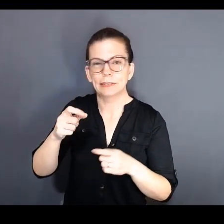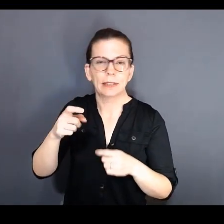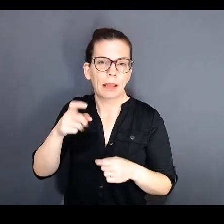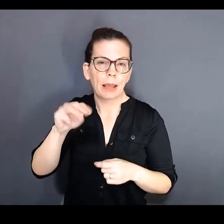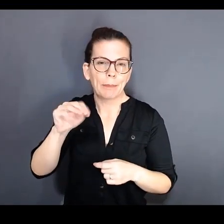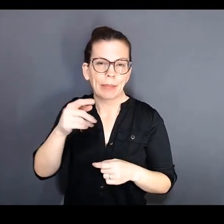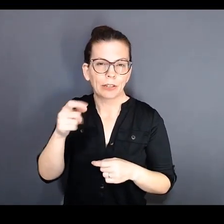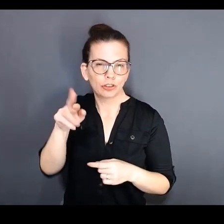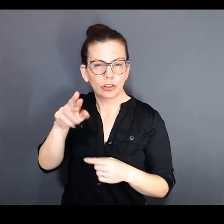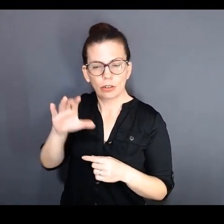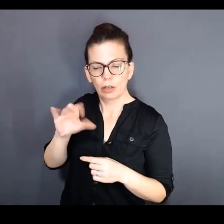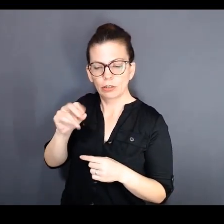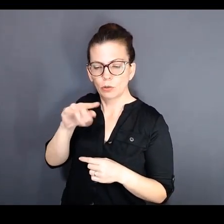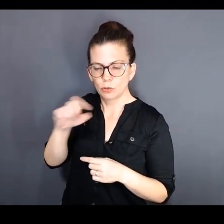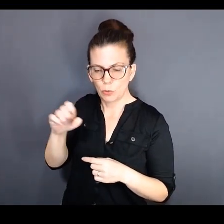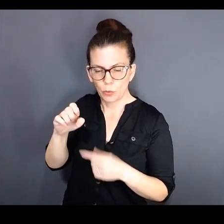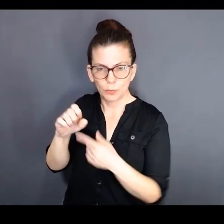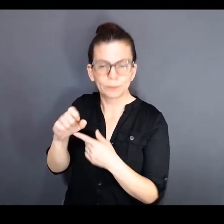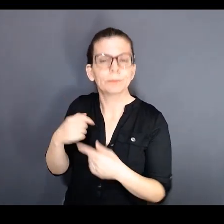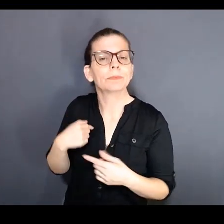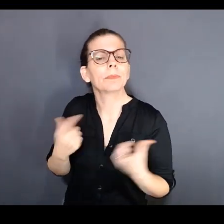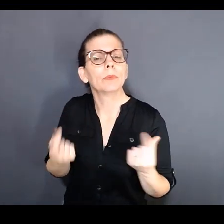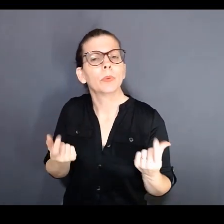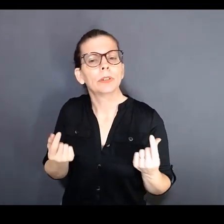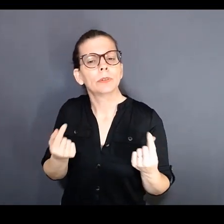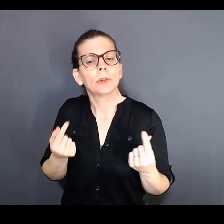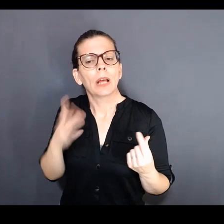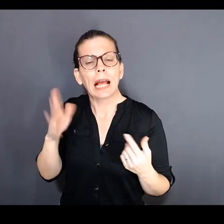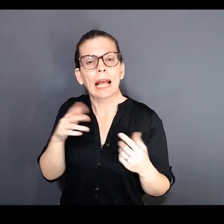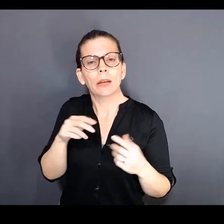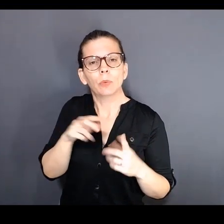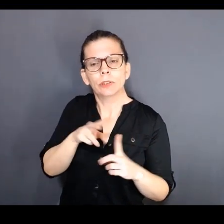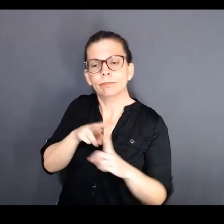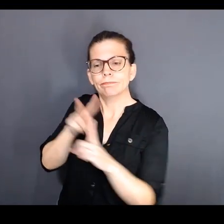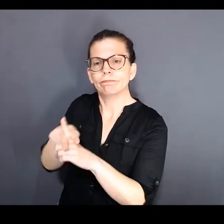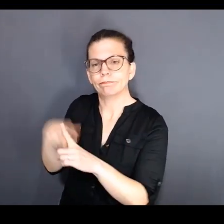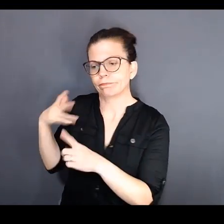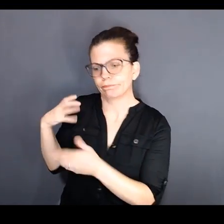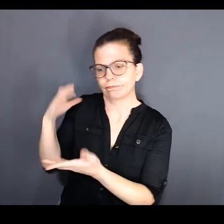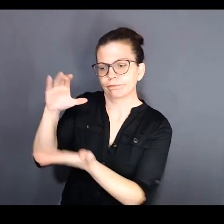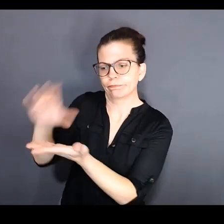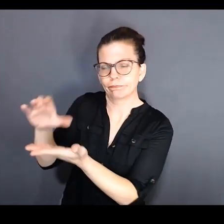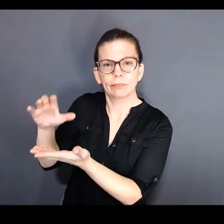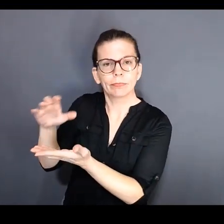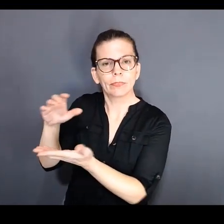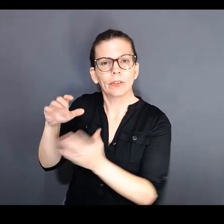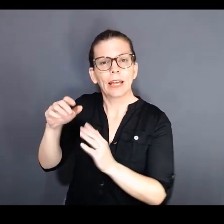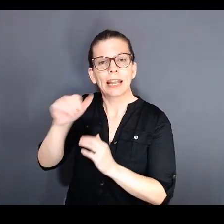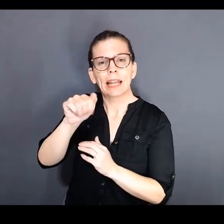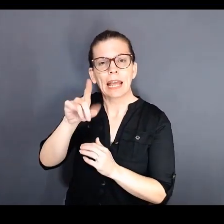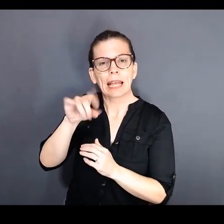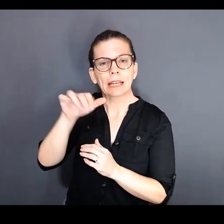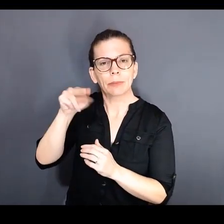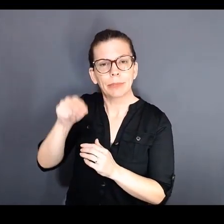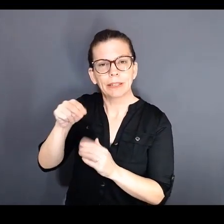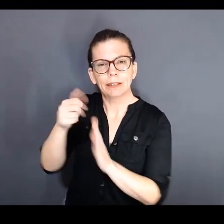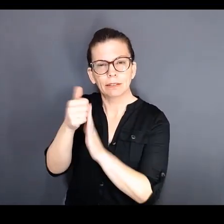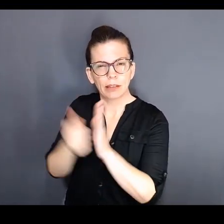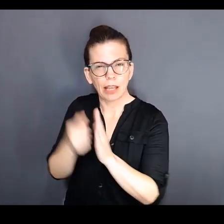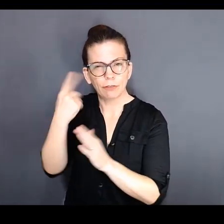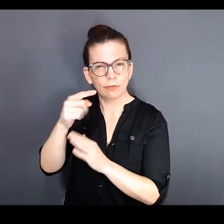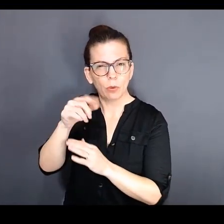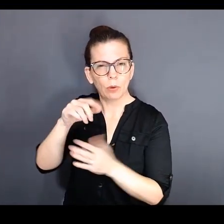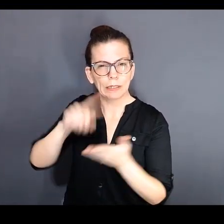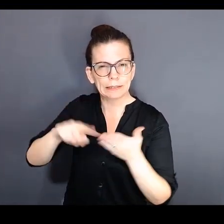the AWS Management Console. Okay. And what I'll do is I'll delegate an admin account